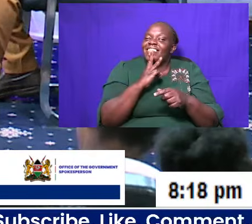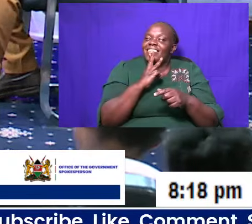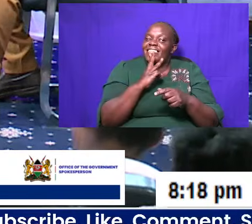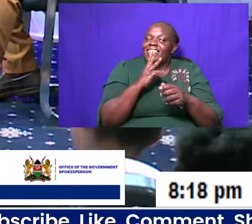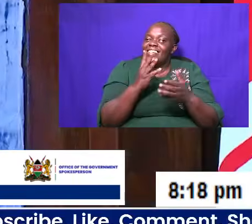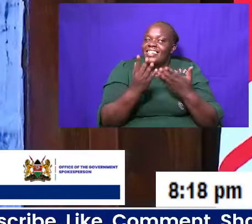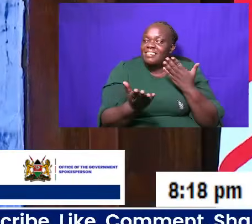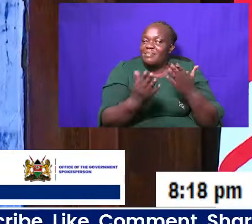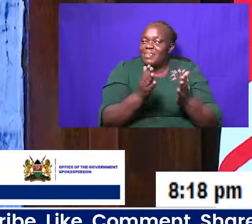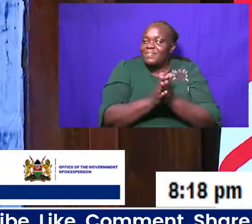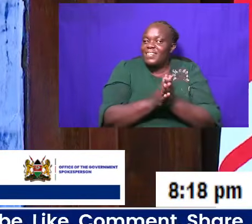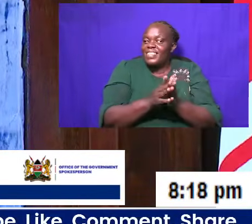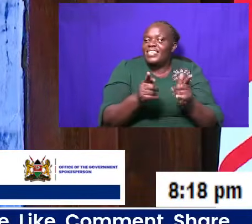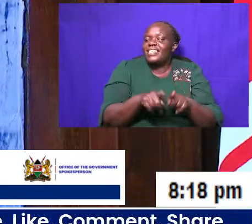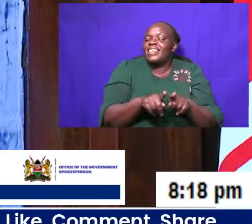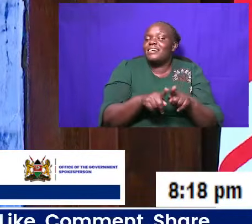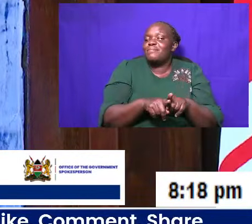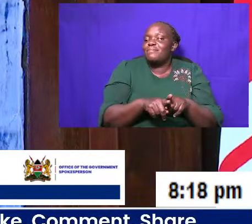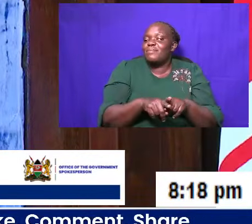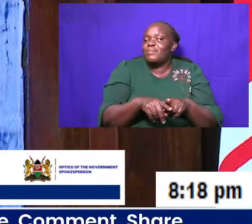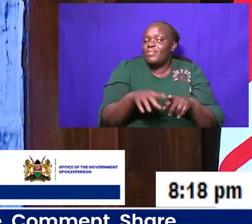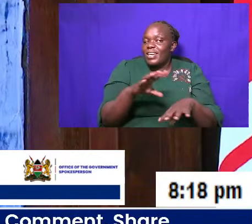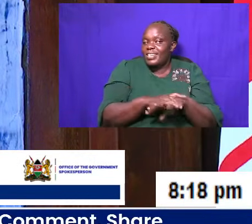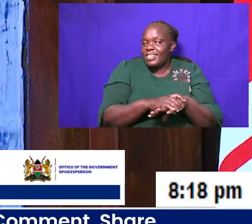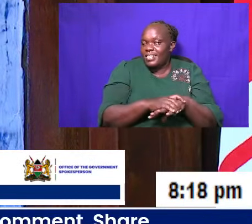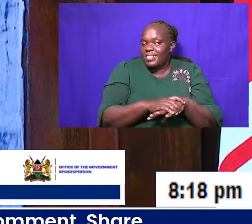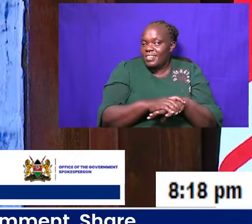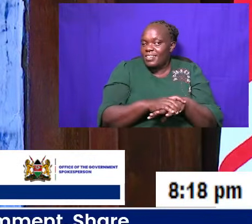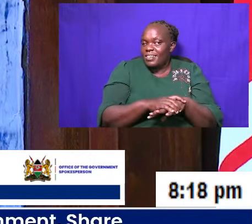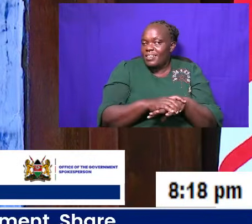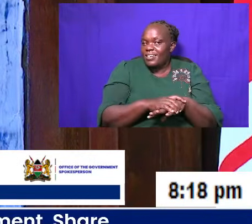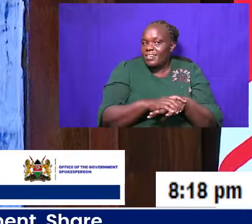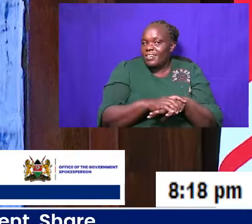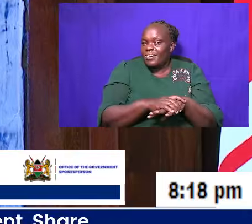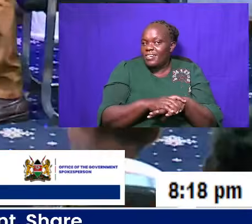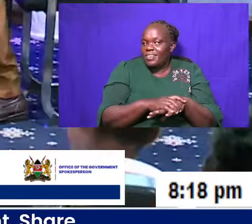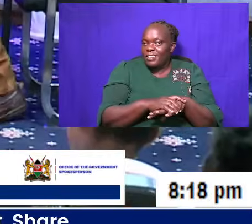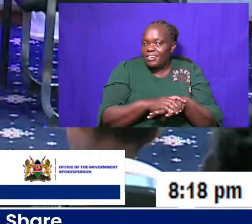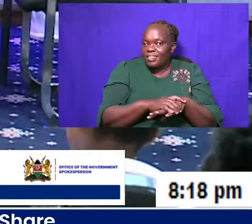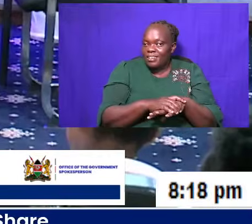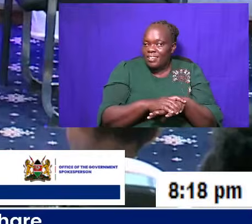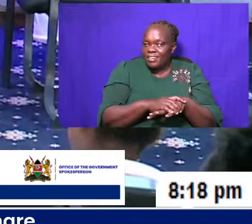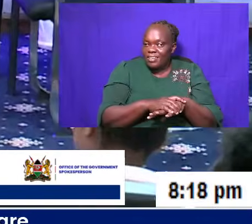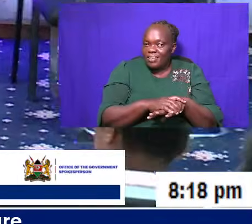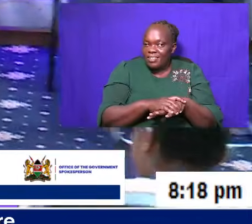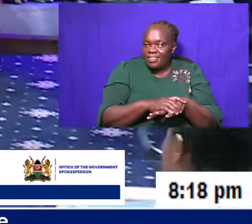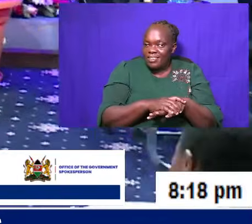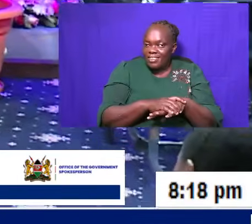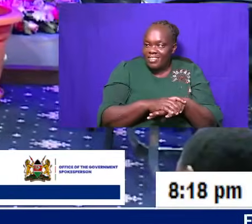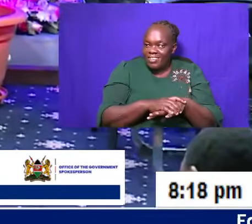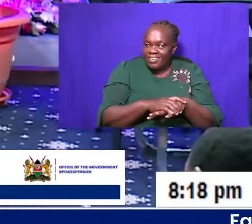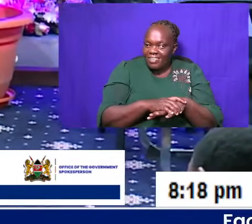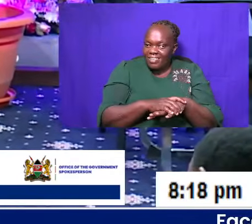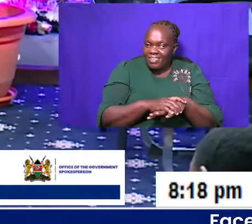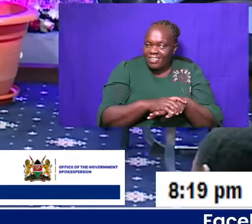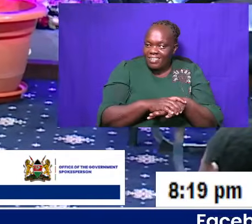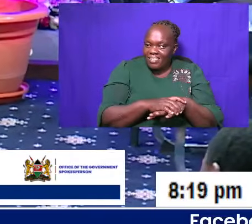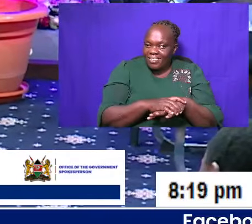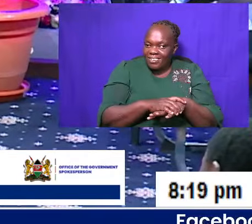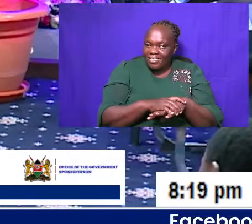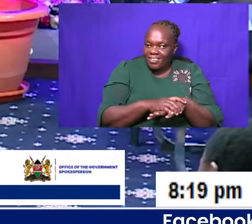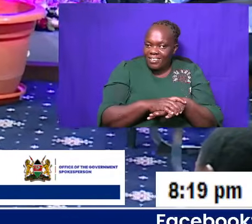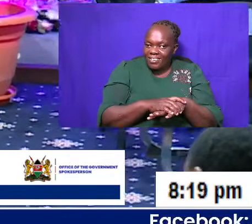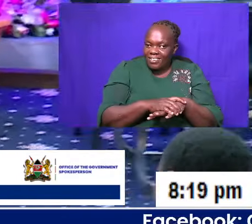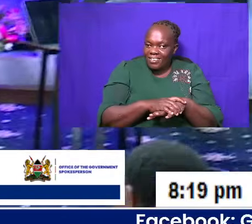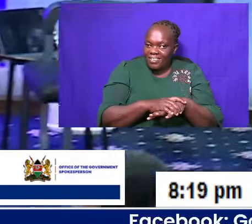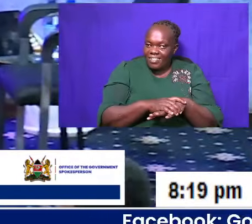with the topic that you're taking. So I think wacha nikupatie hii maji yangu. Wewe unaonekana unataka kunywa maji hapo, na mimi